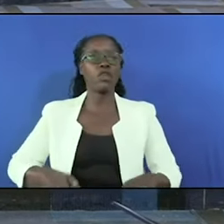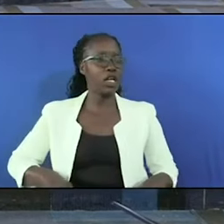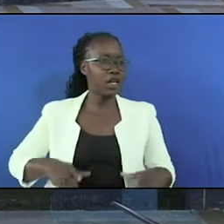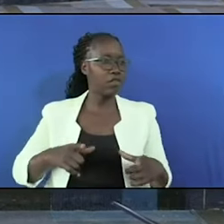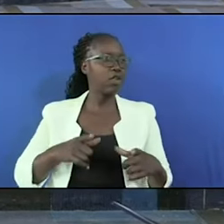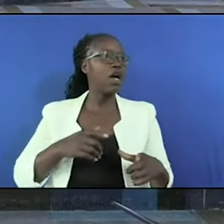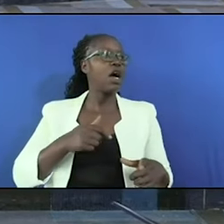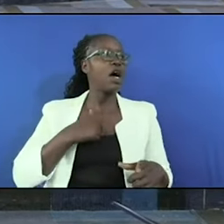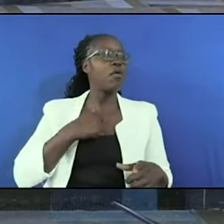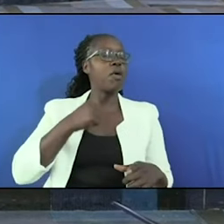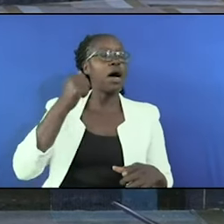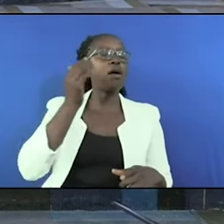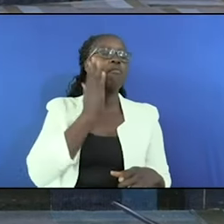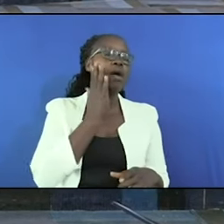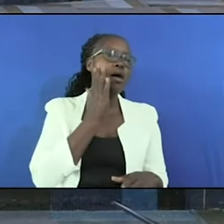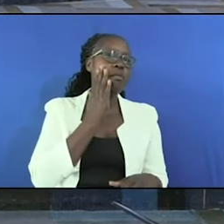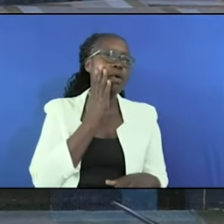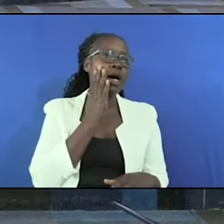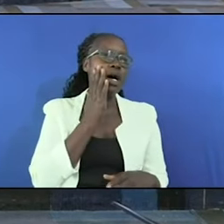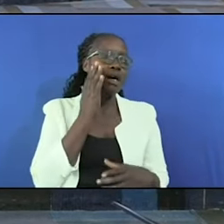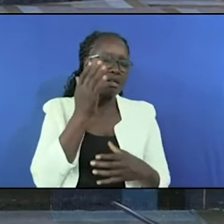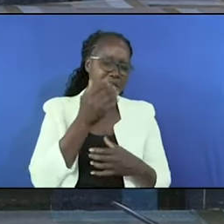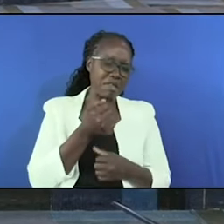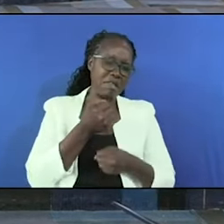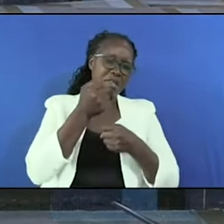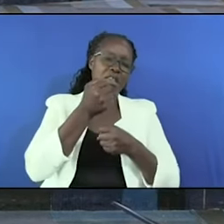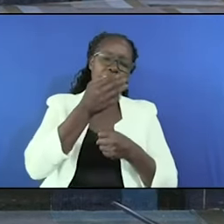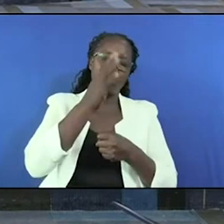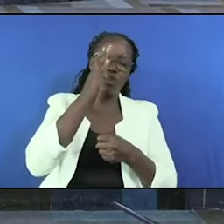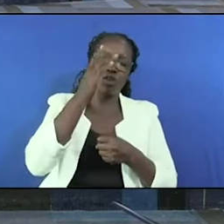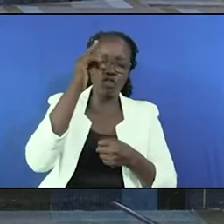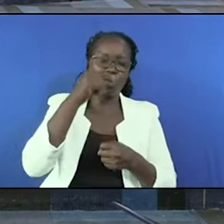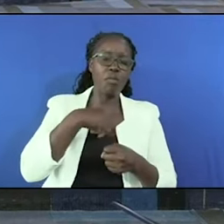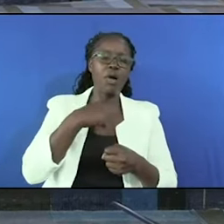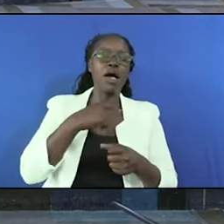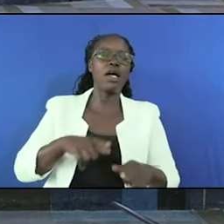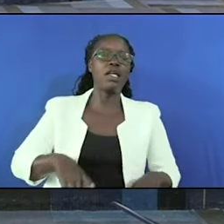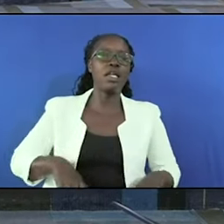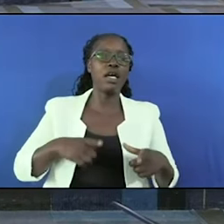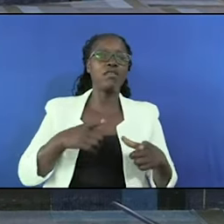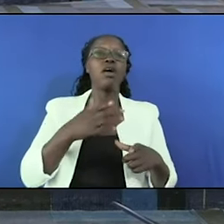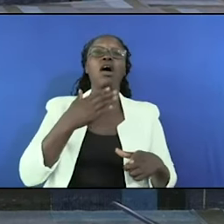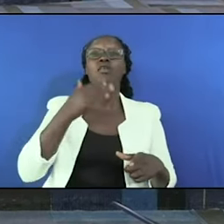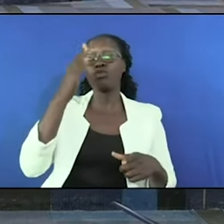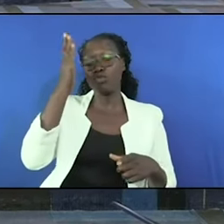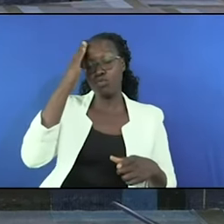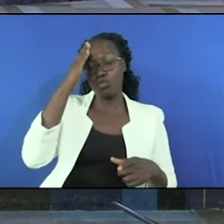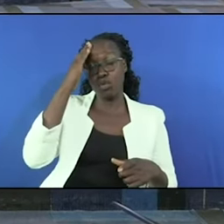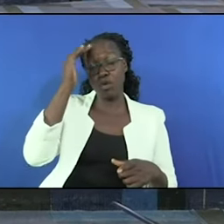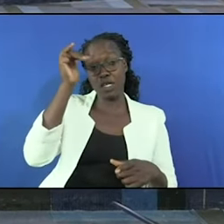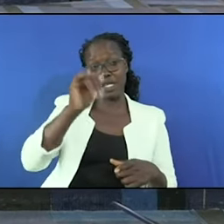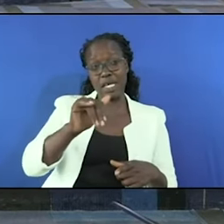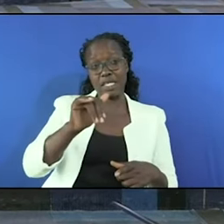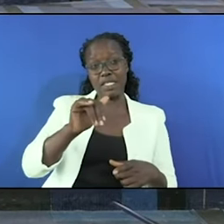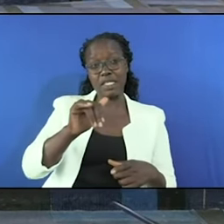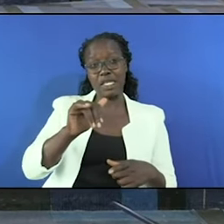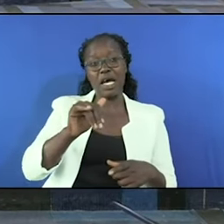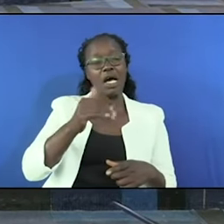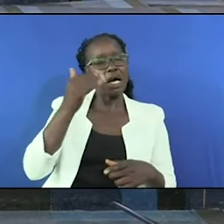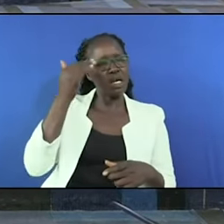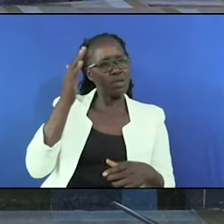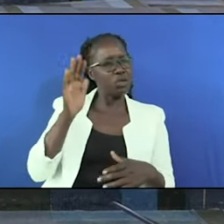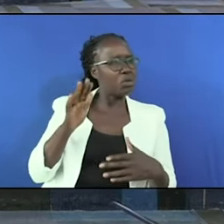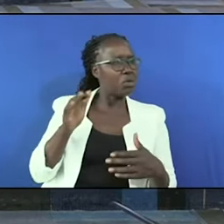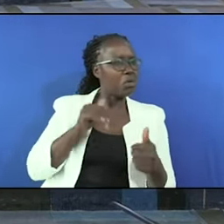life, my mama trusted God for my life. I want you to know that I did not